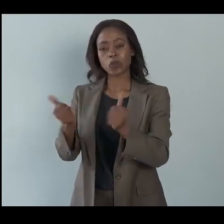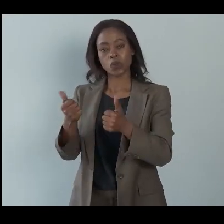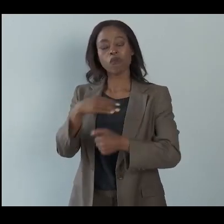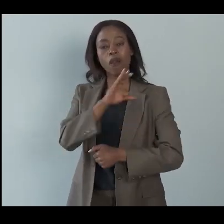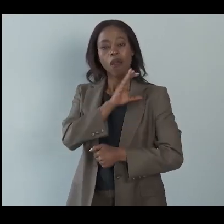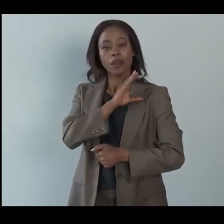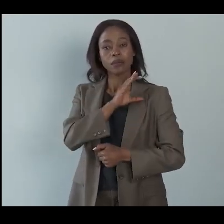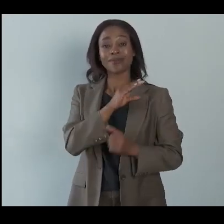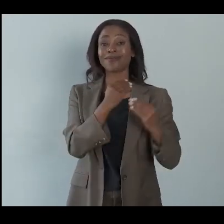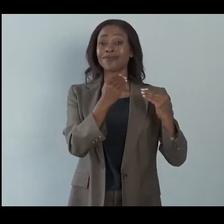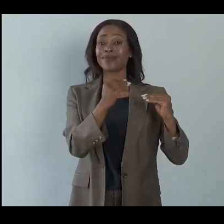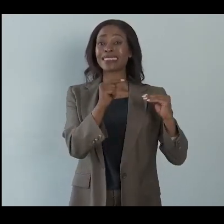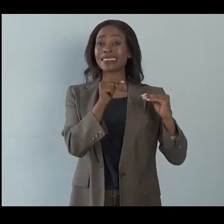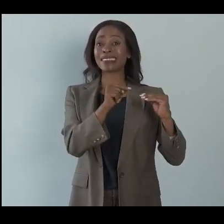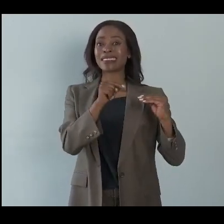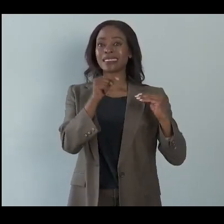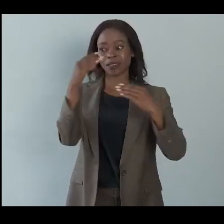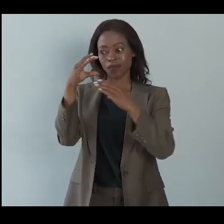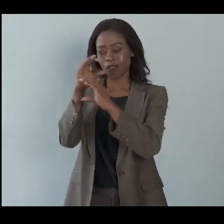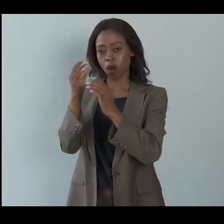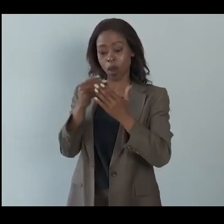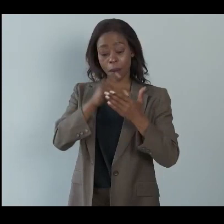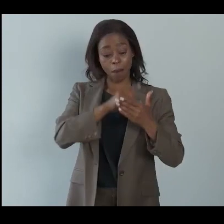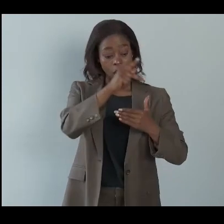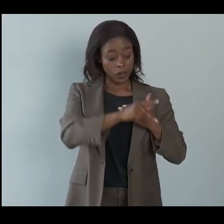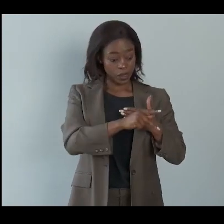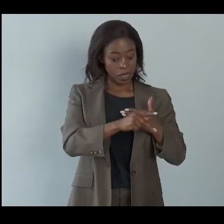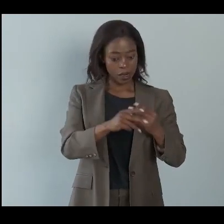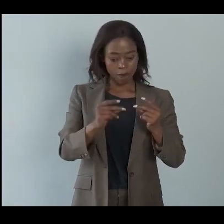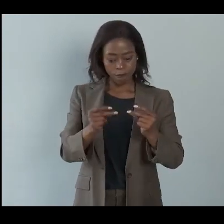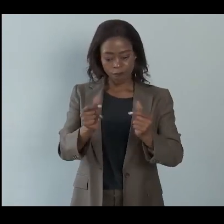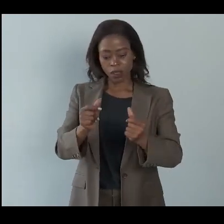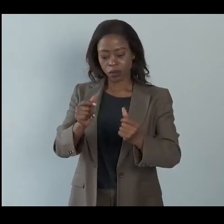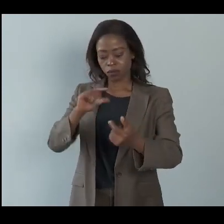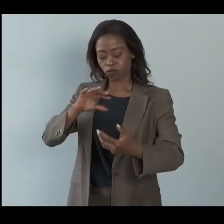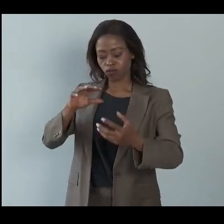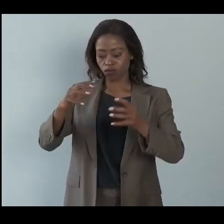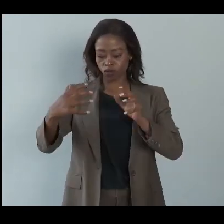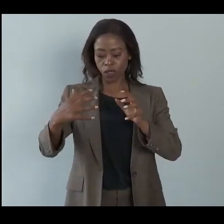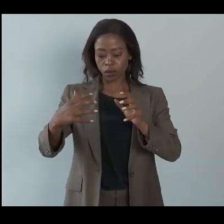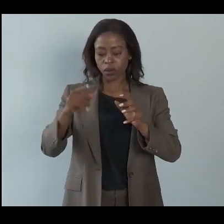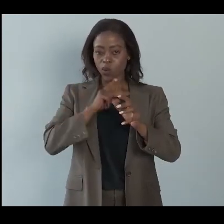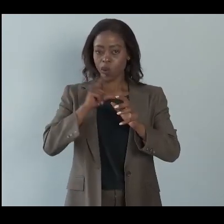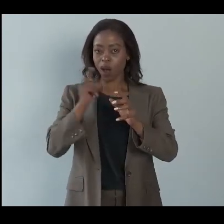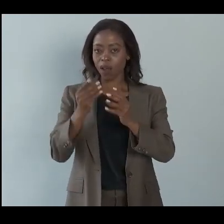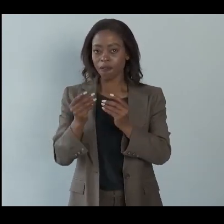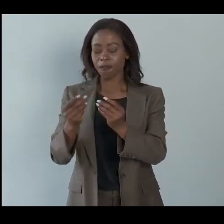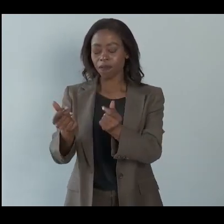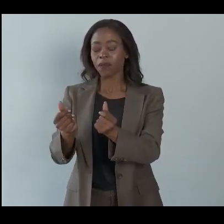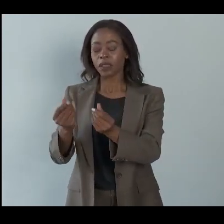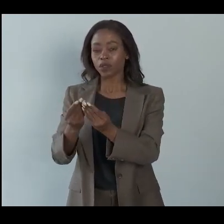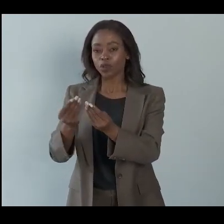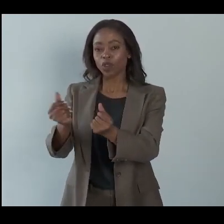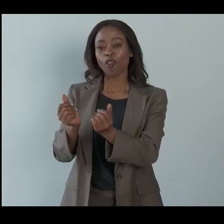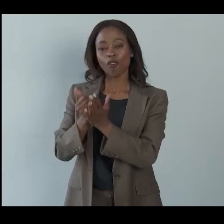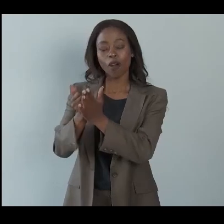The business is focusing on converting projects into higher margin managed services to provide an end-to-end solution for our customers.